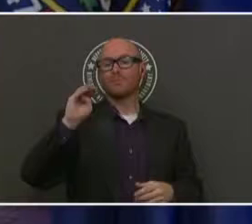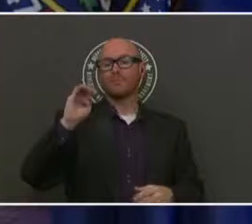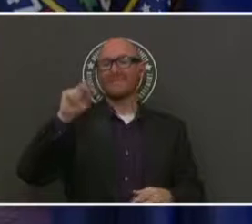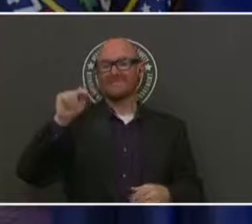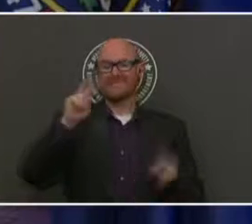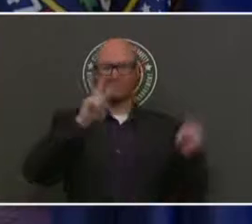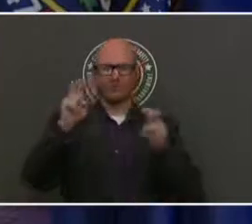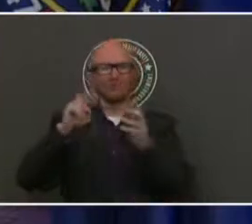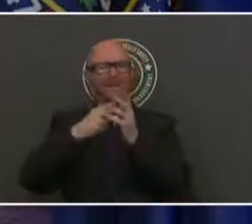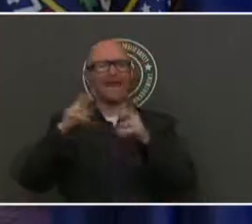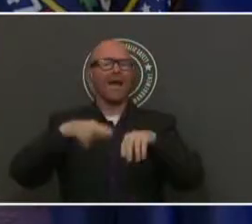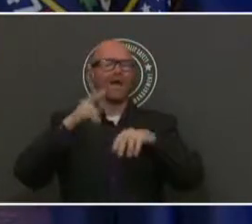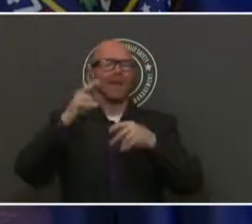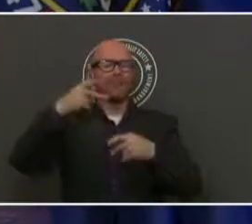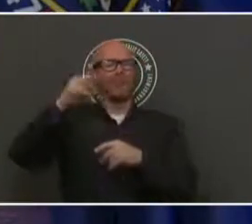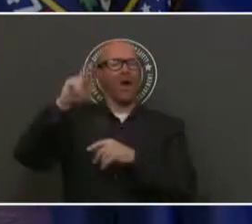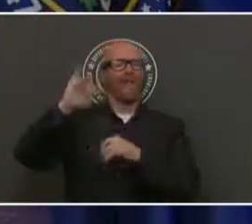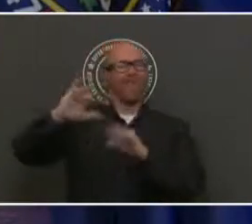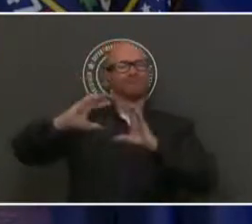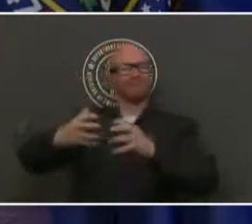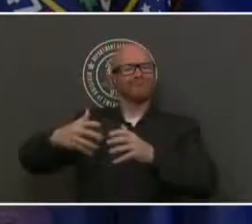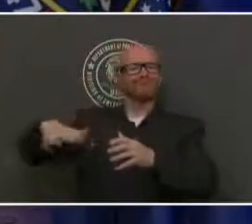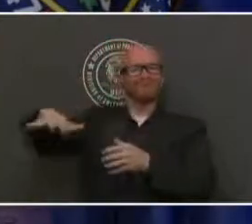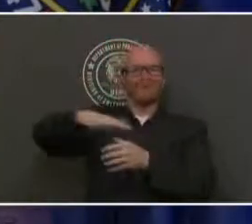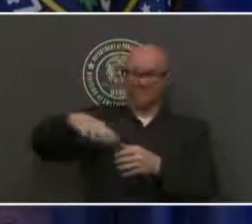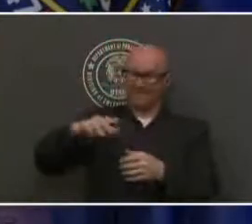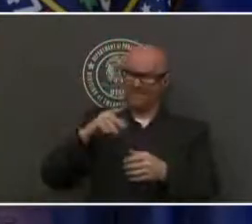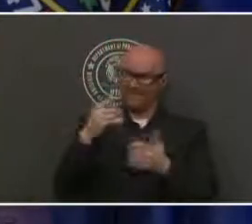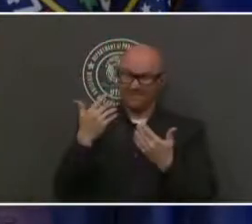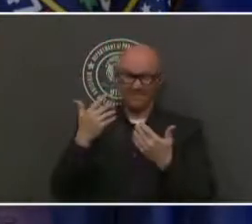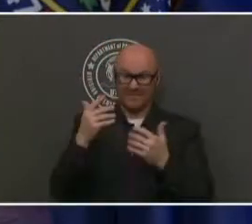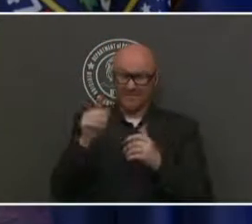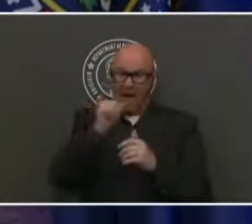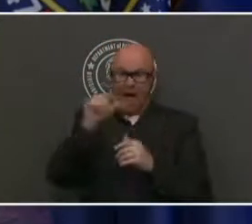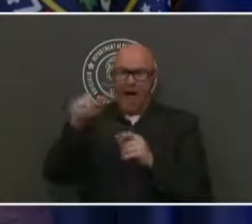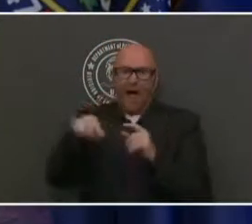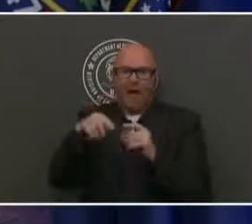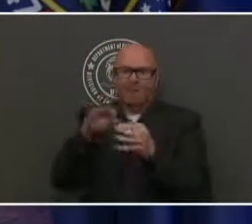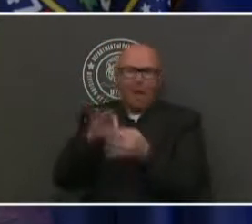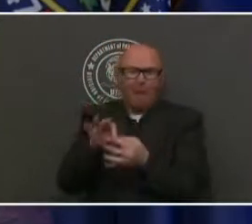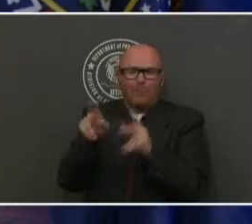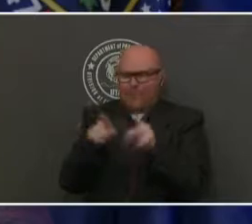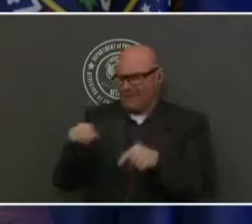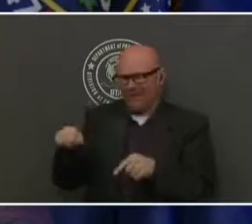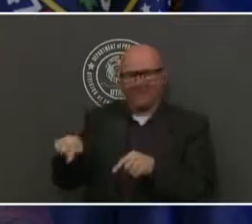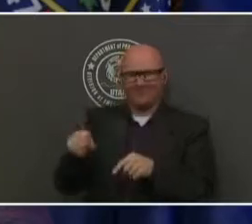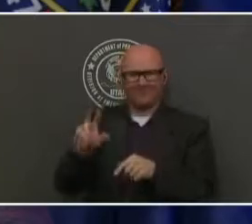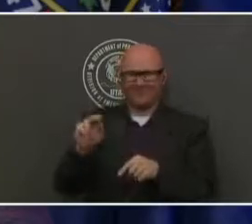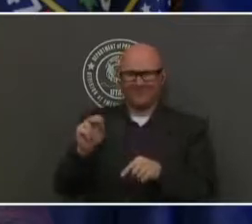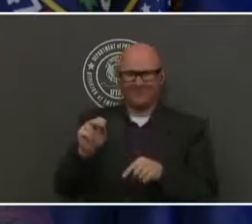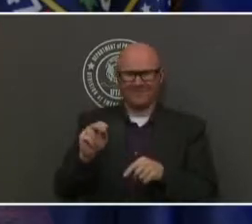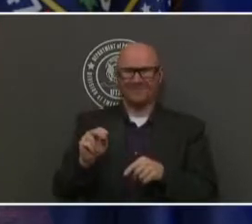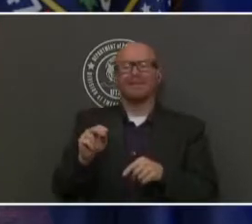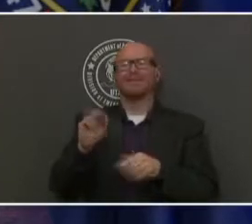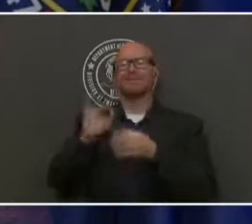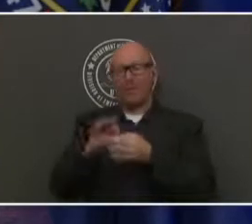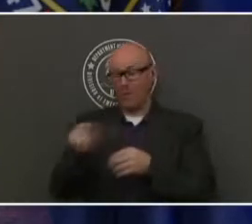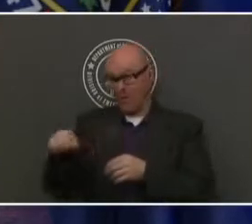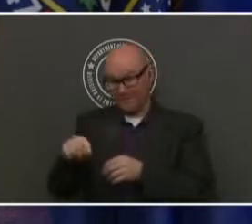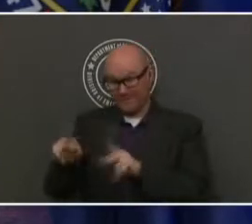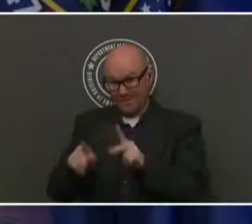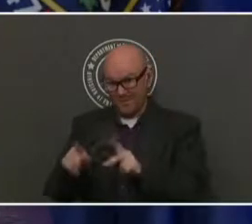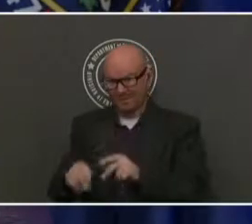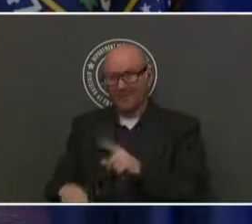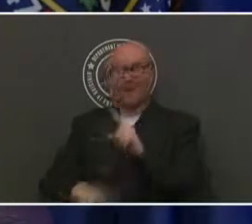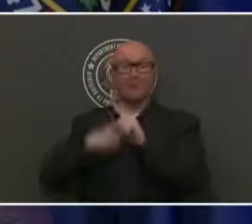than any one county or any three people. It's a huge and divisive issue, and